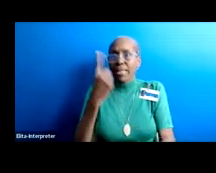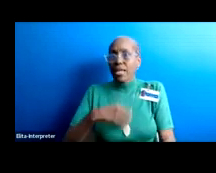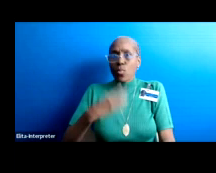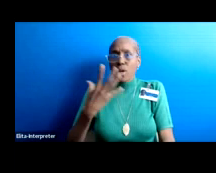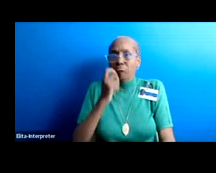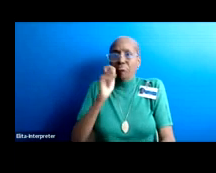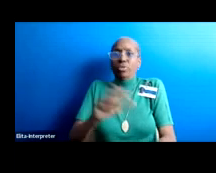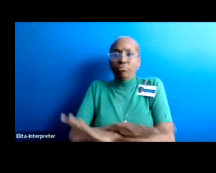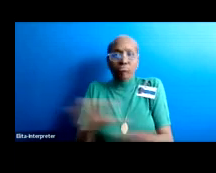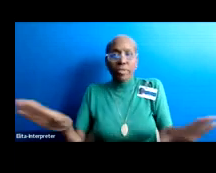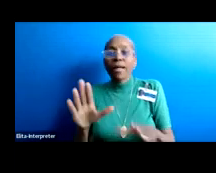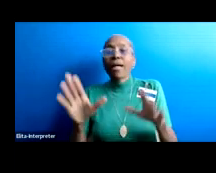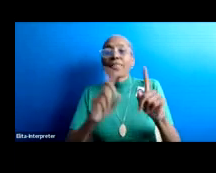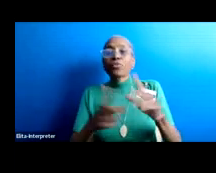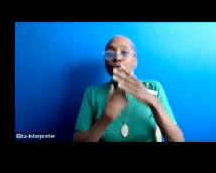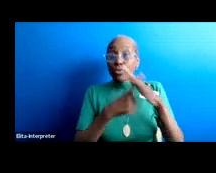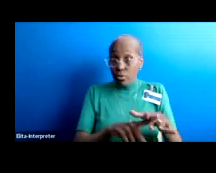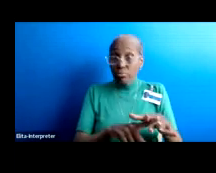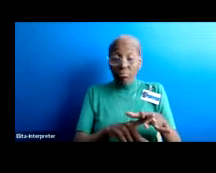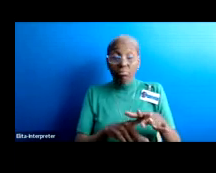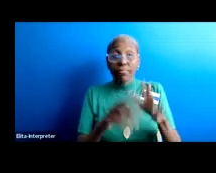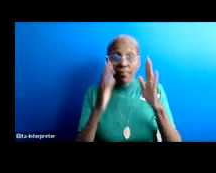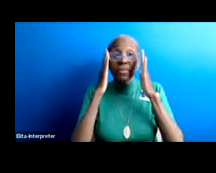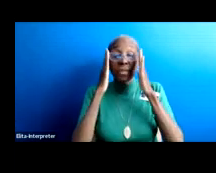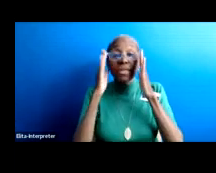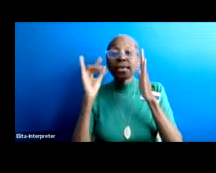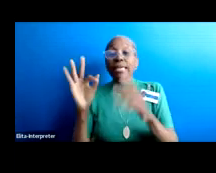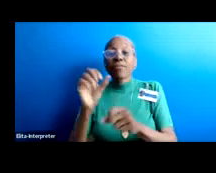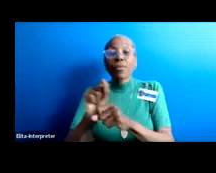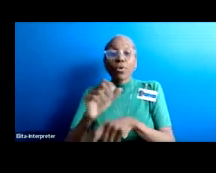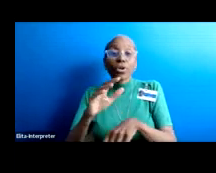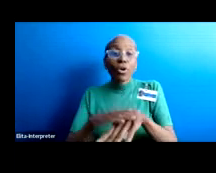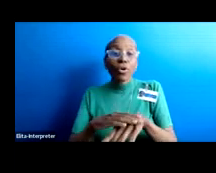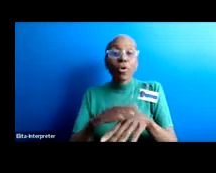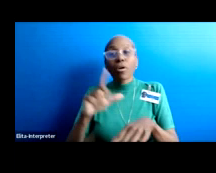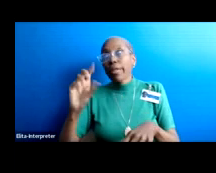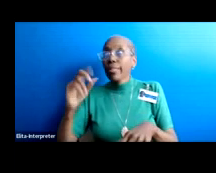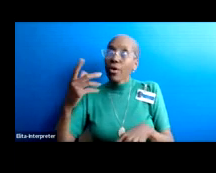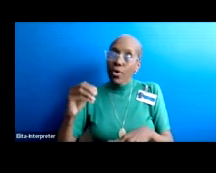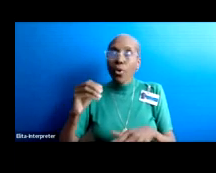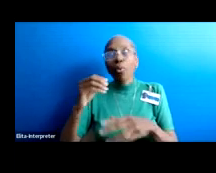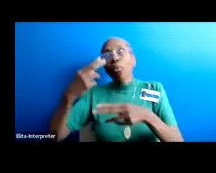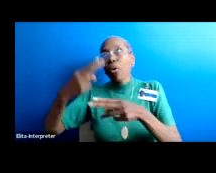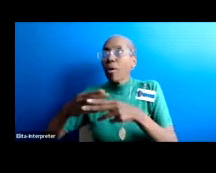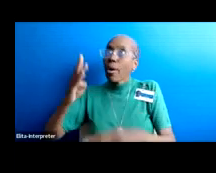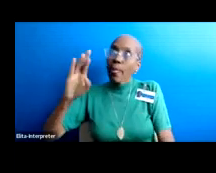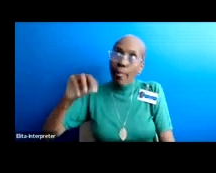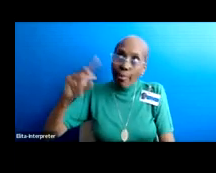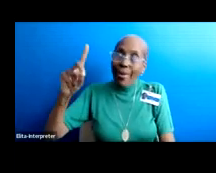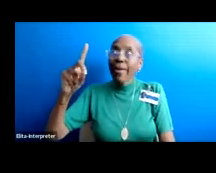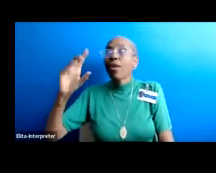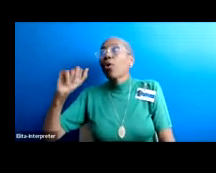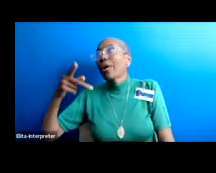sort of the fundamental place where you need to start. If I'm working on sort of a logo or a brand for a new initiative or a